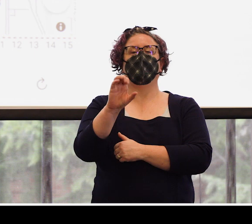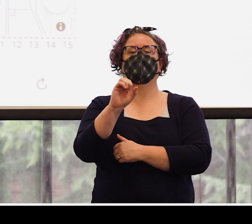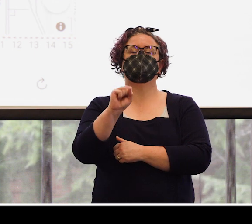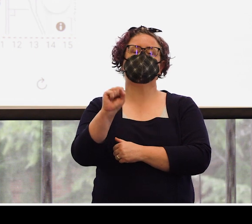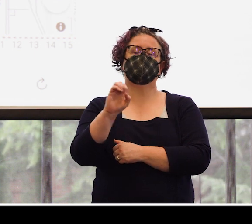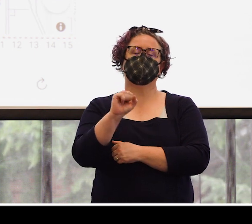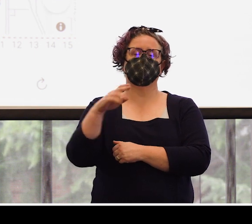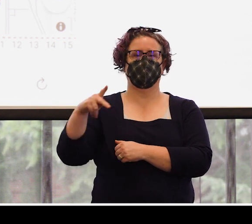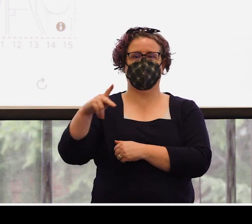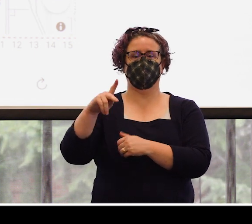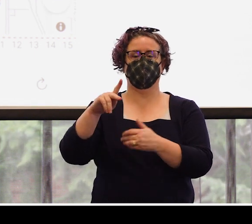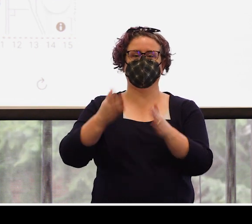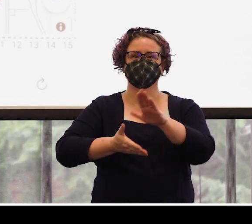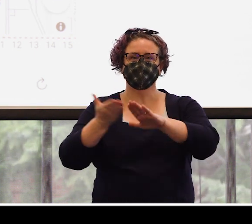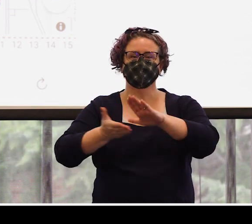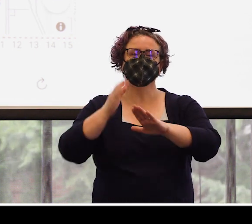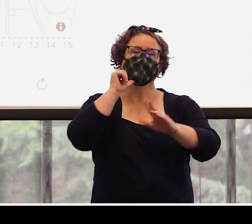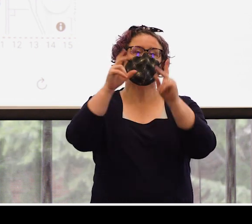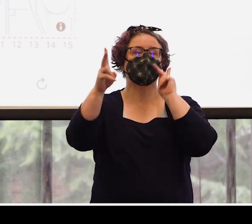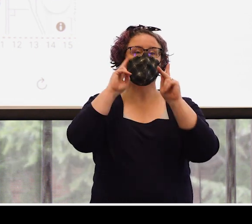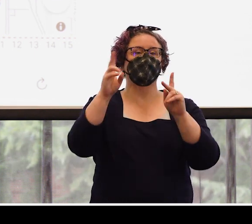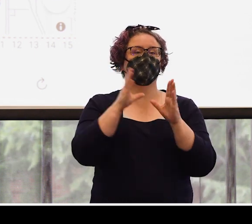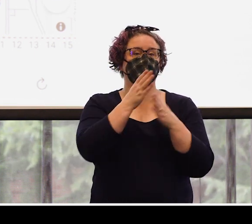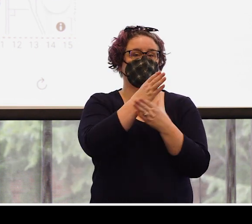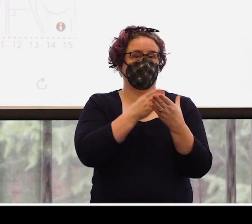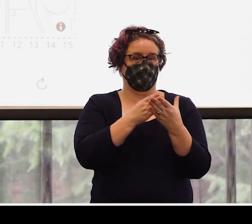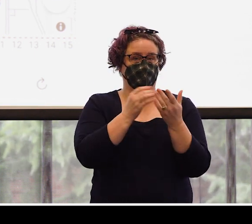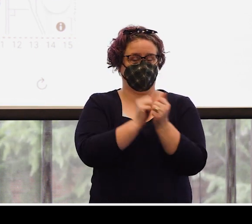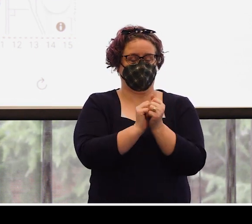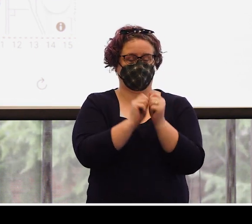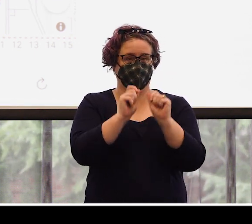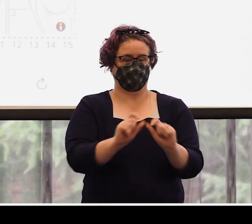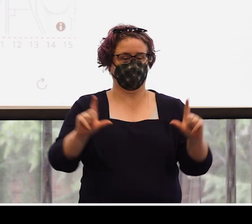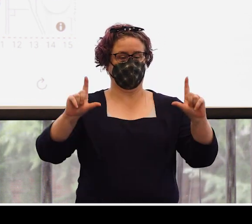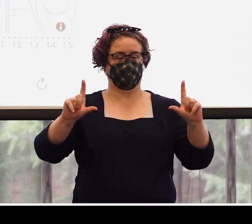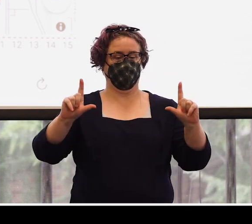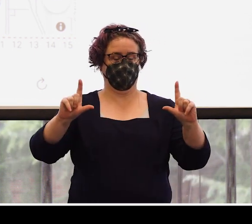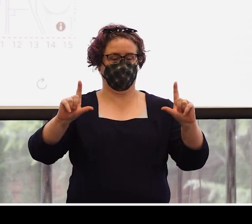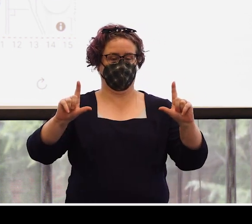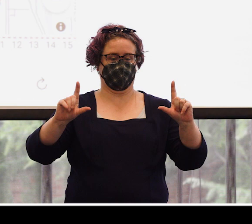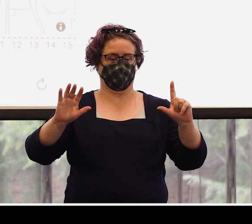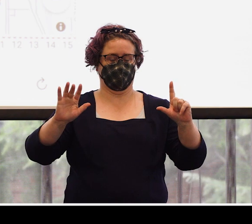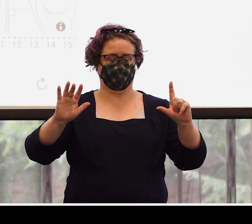the non-visual mode with screen